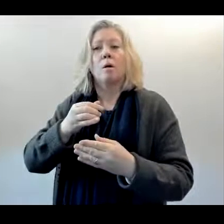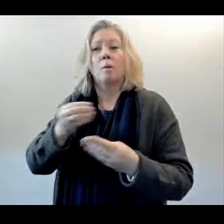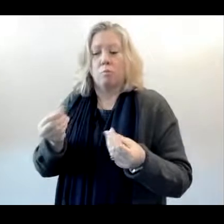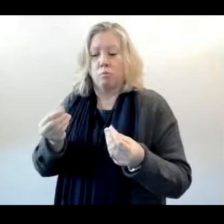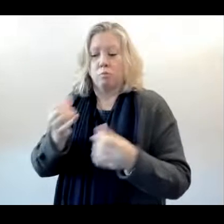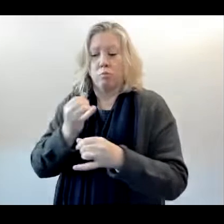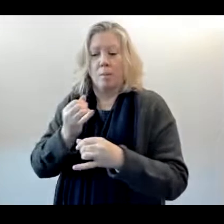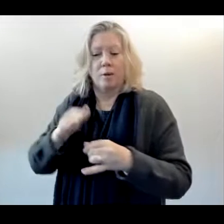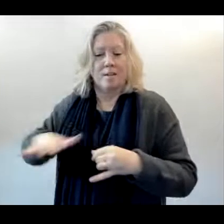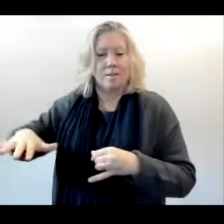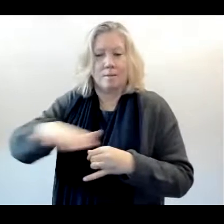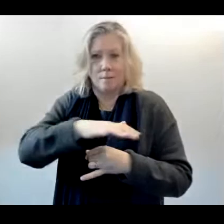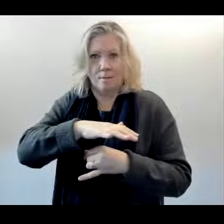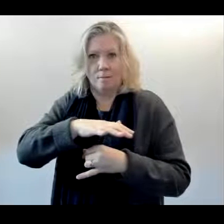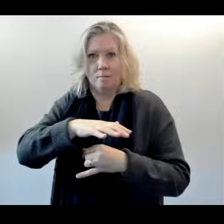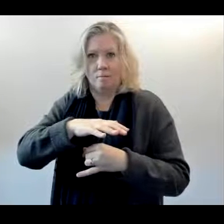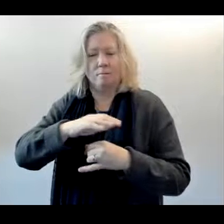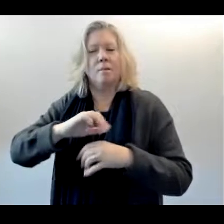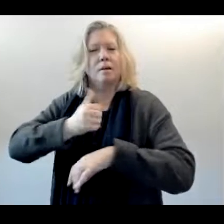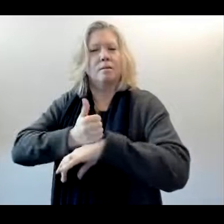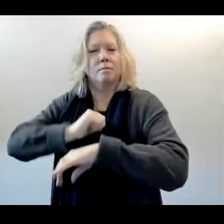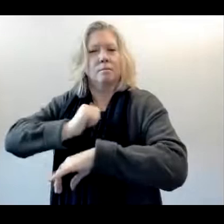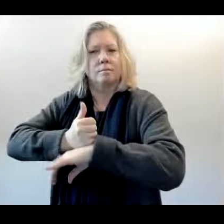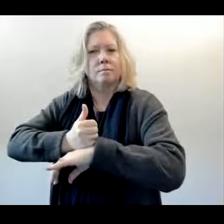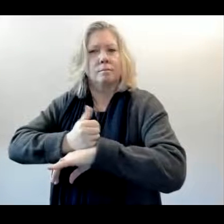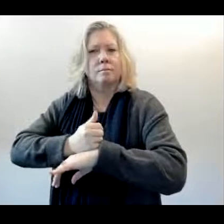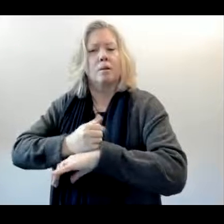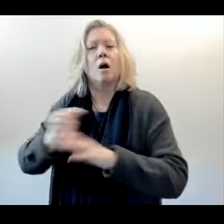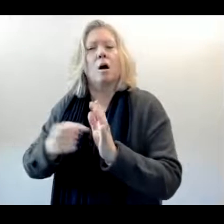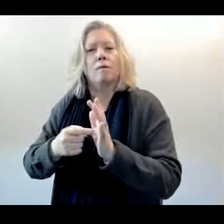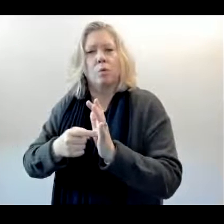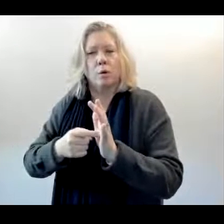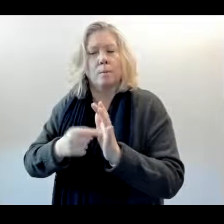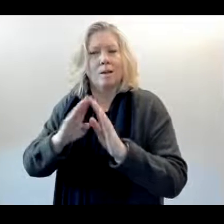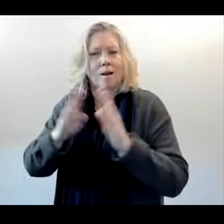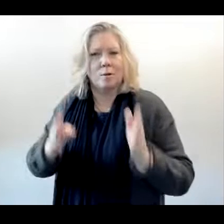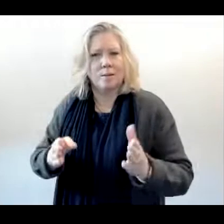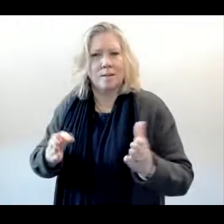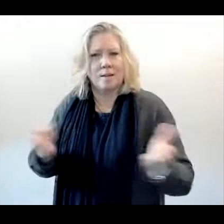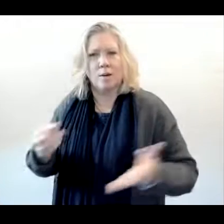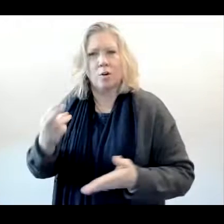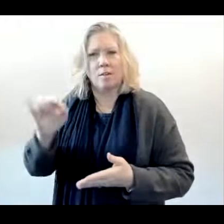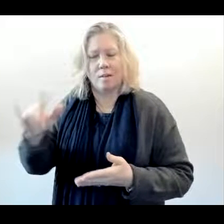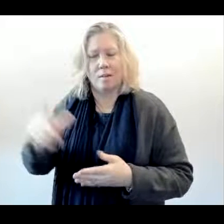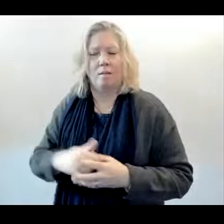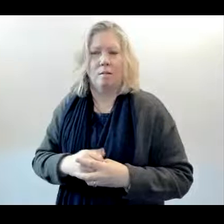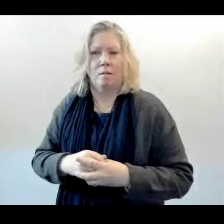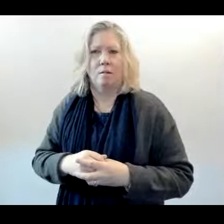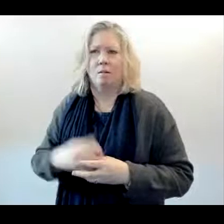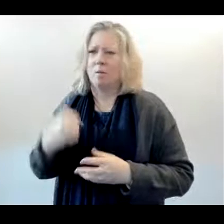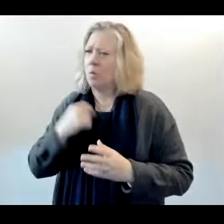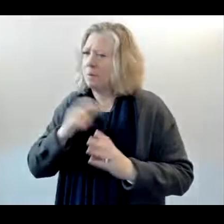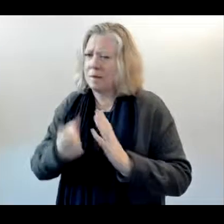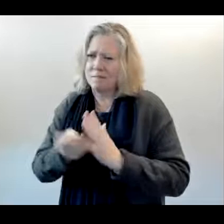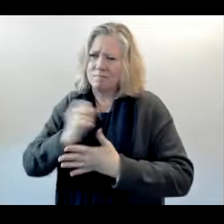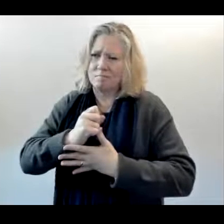and creating affordable housing and homeownership opportunities in the Hill. This must be the priority for moving forward in our community.